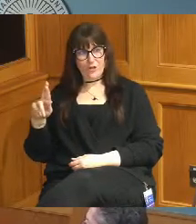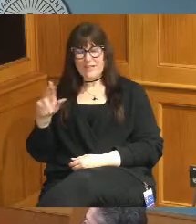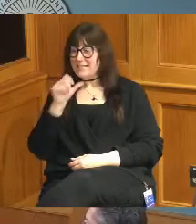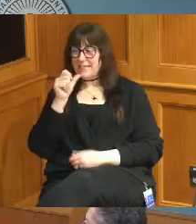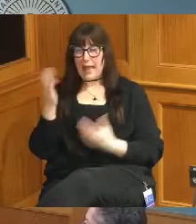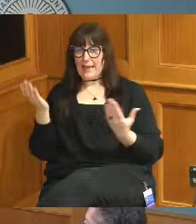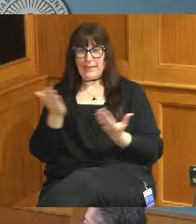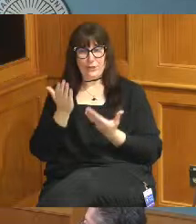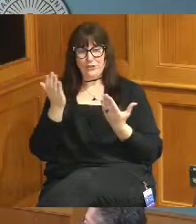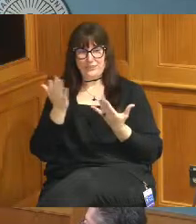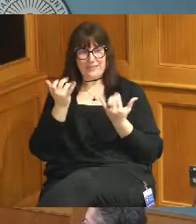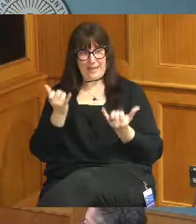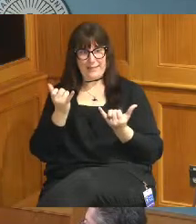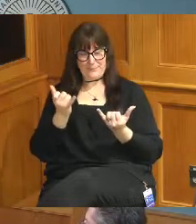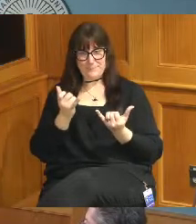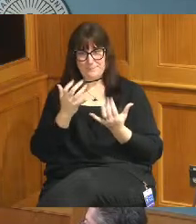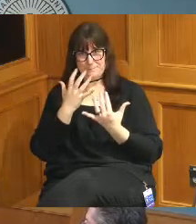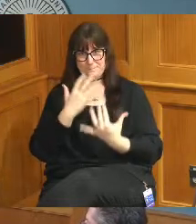not here.